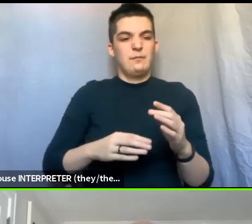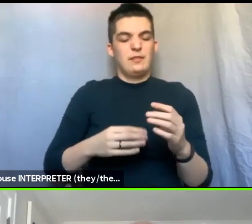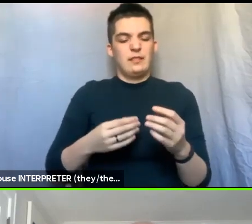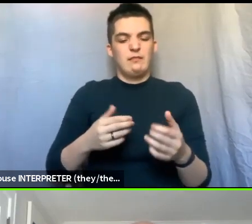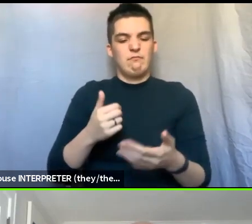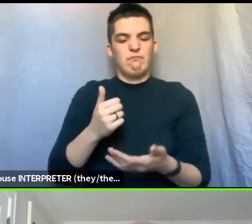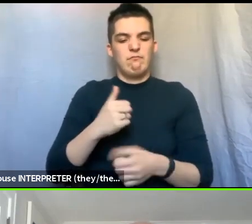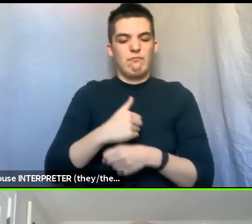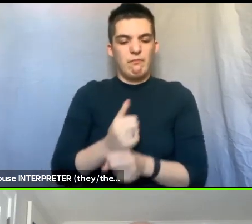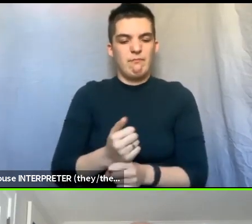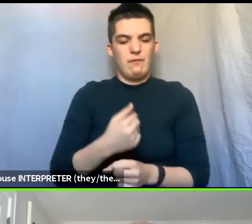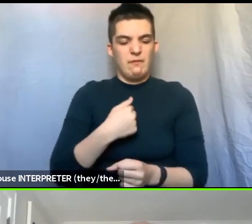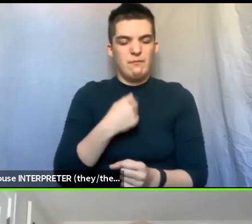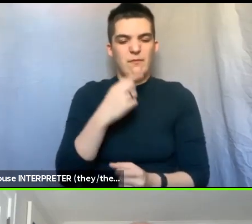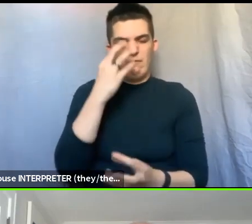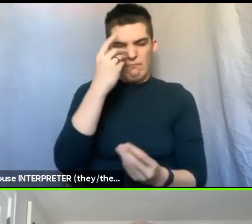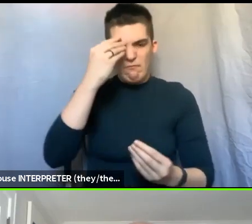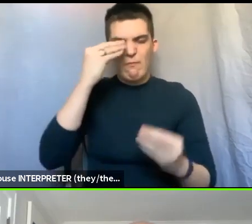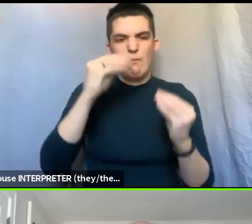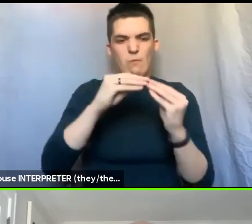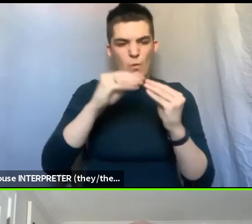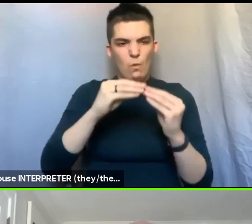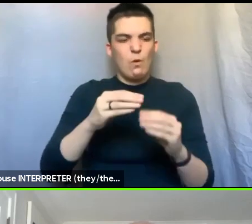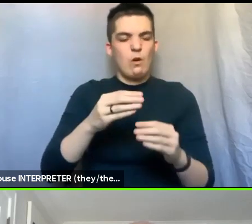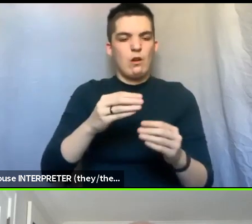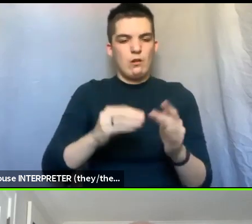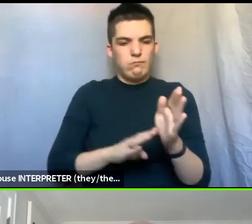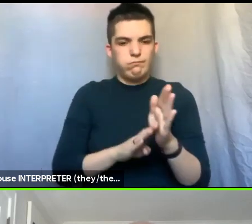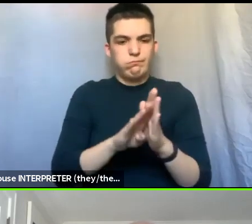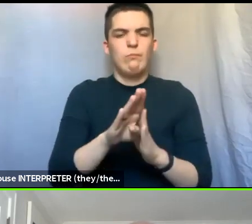in the creation of art, the value of stillness,